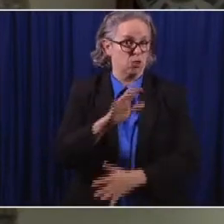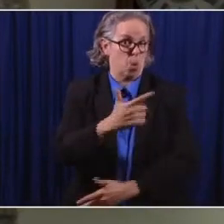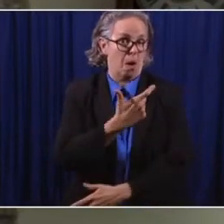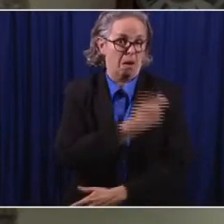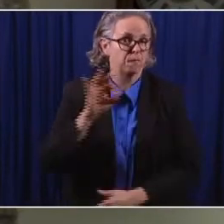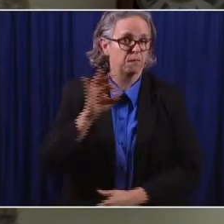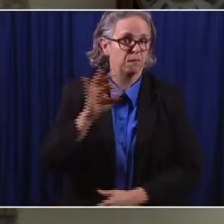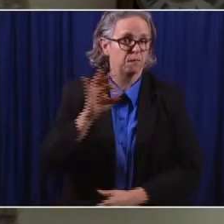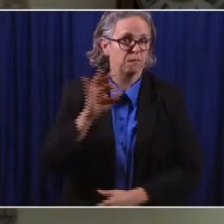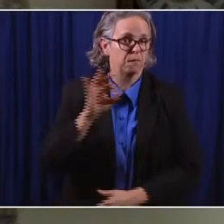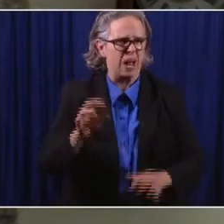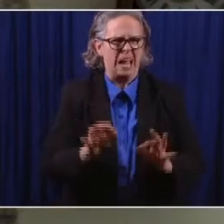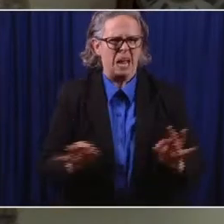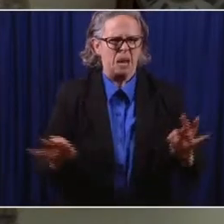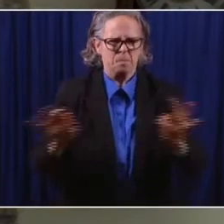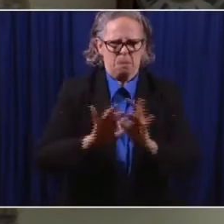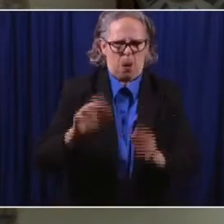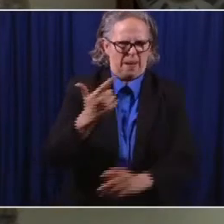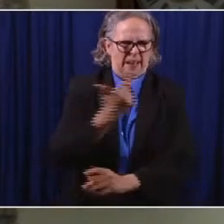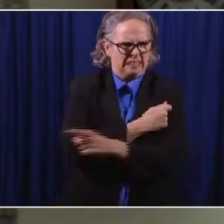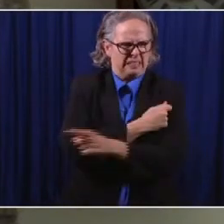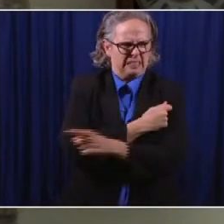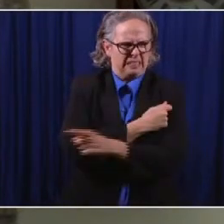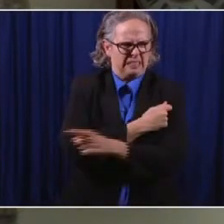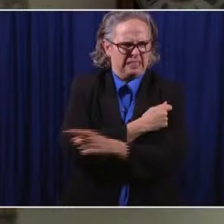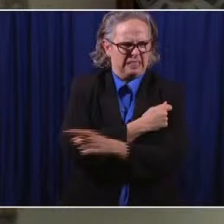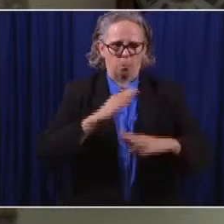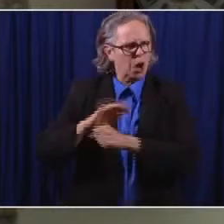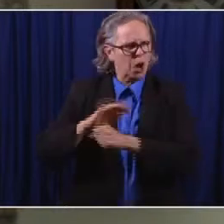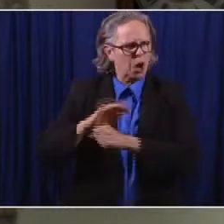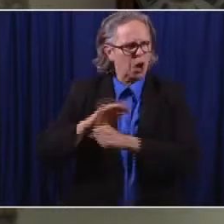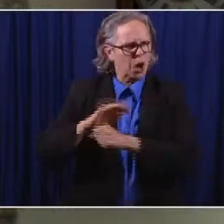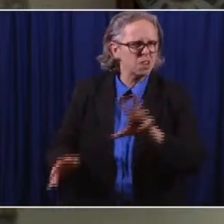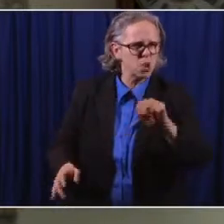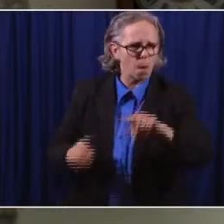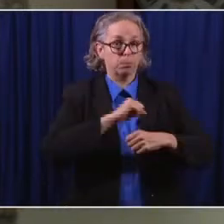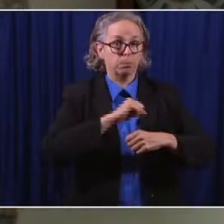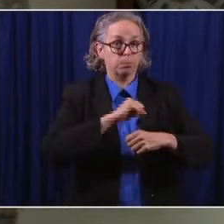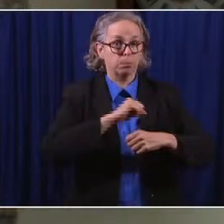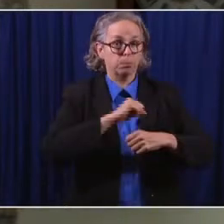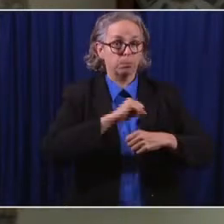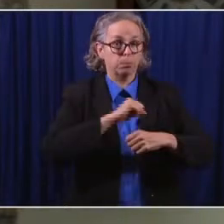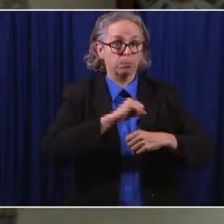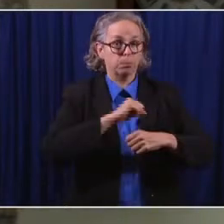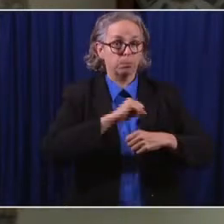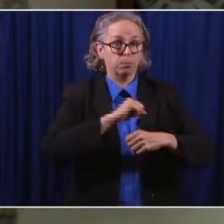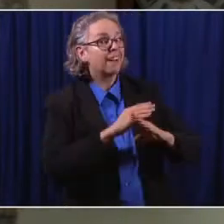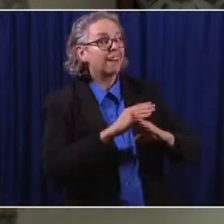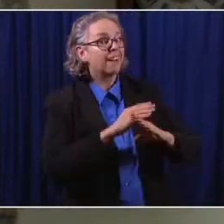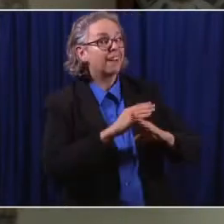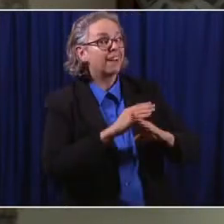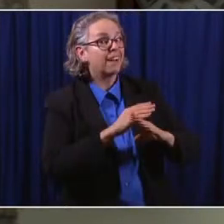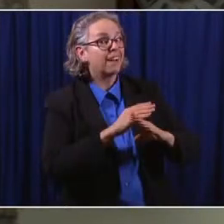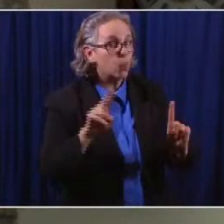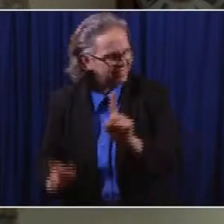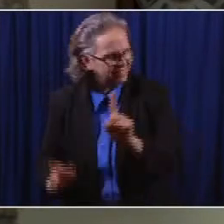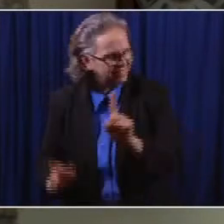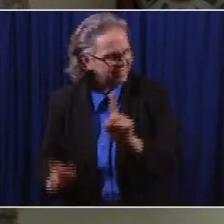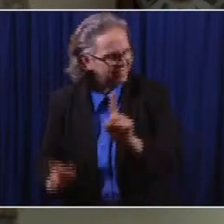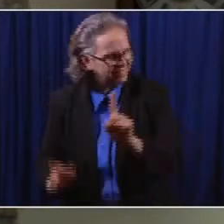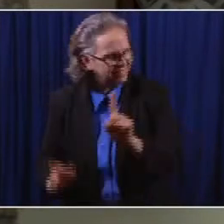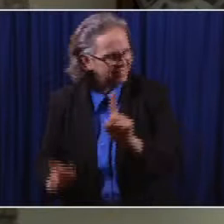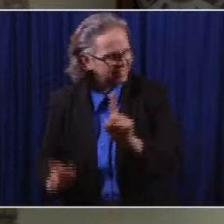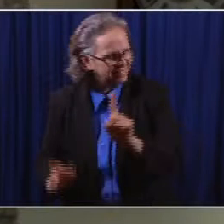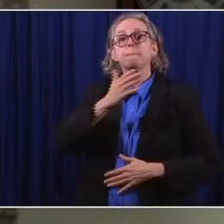important. That's not going to protect you against COVID, but it protects you against the flu, or at least it gives you a better shot in regard